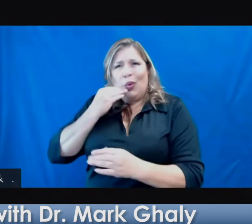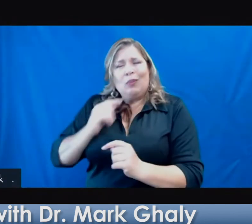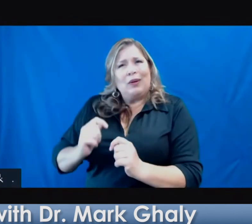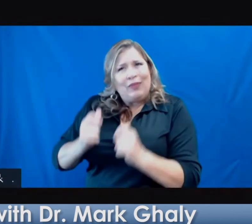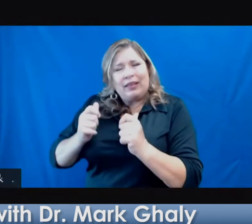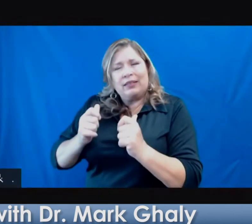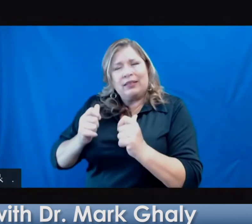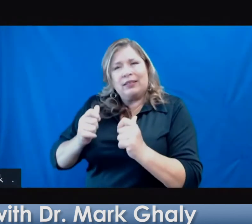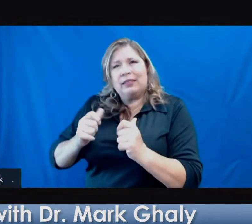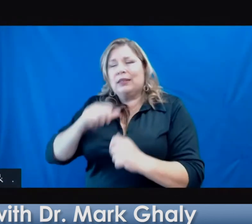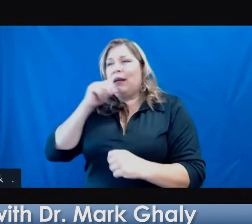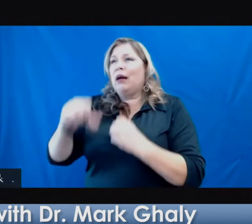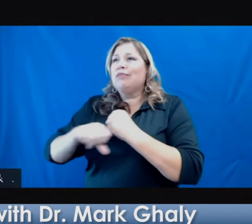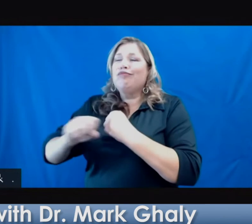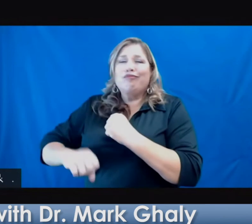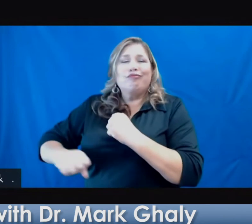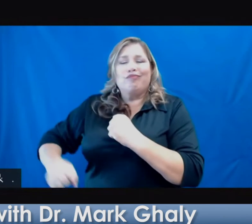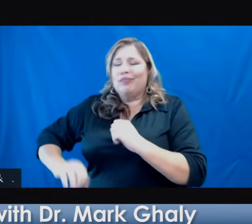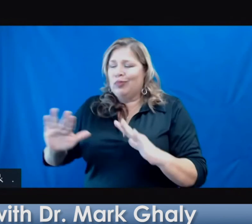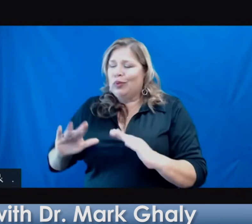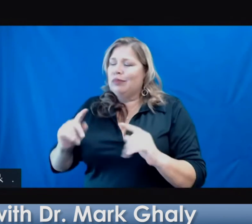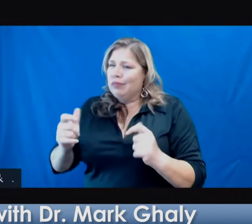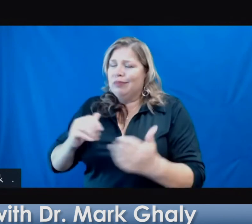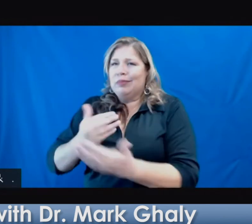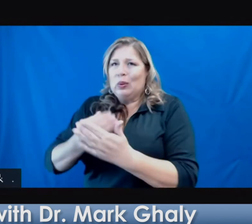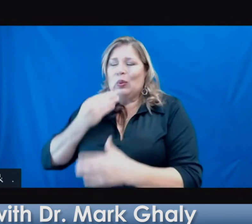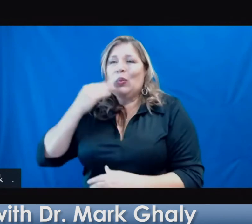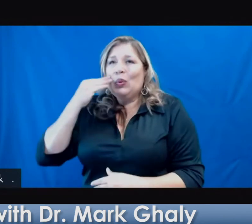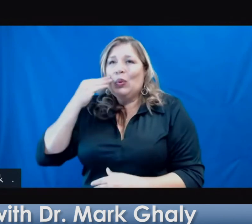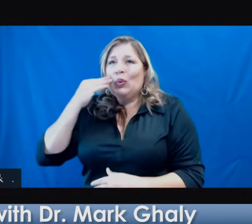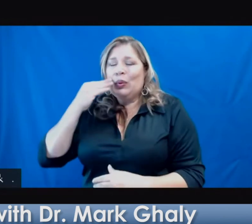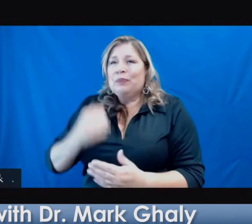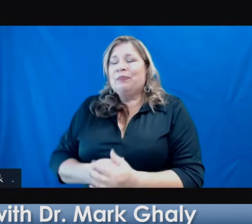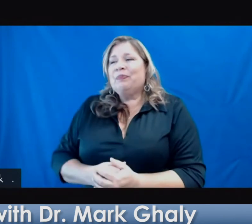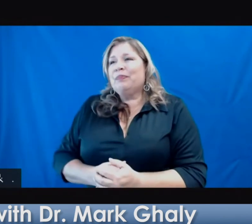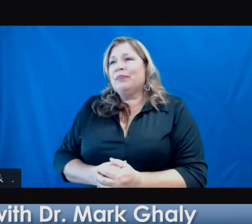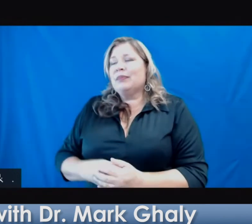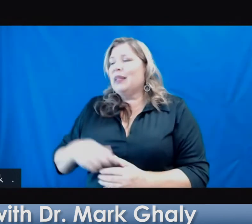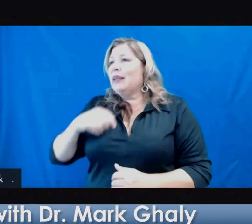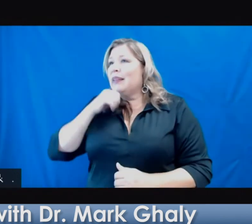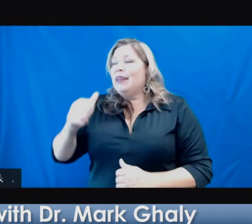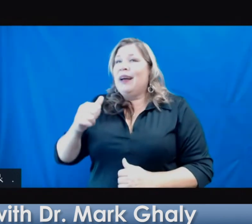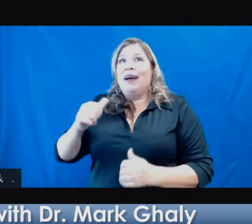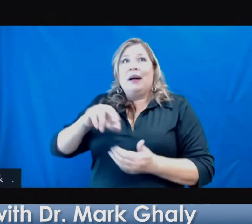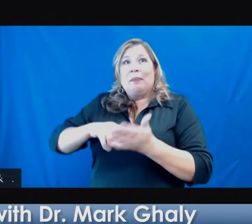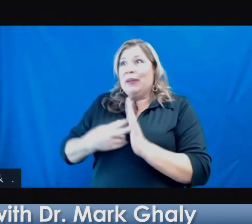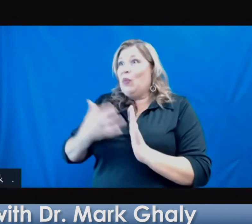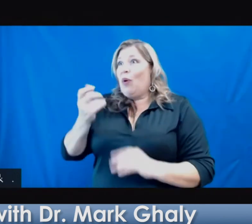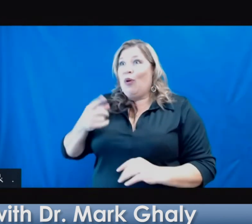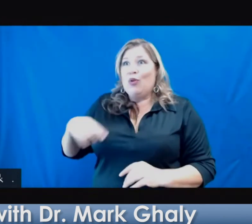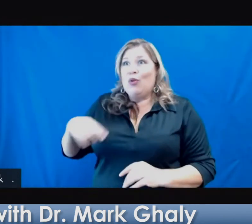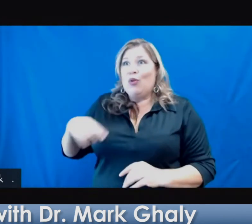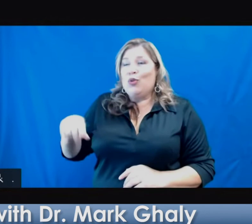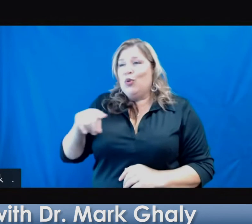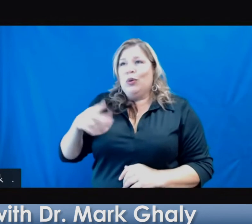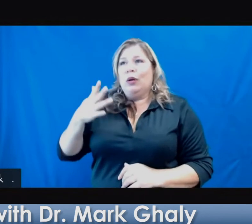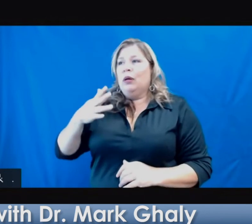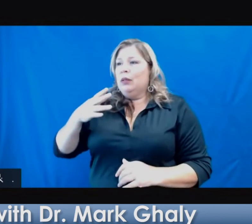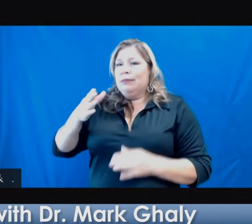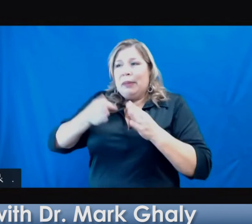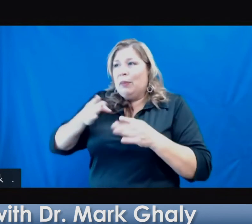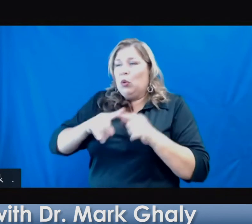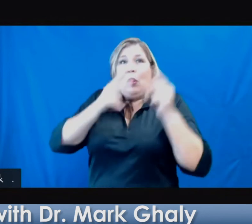that 10 o'clock time. So we hope, certainly didn't intend this to have stories of people being pulled